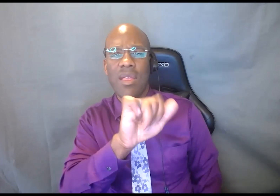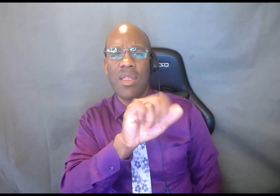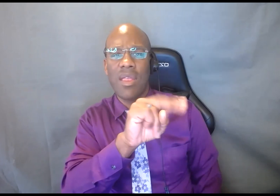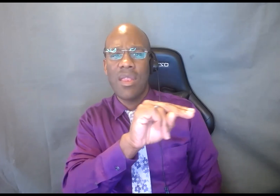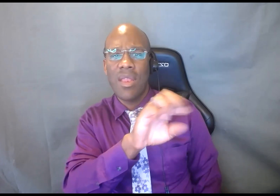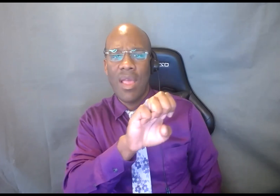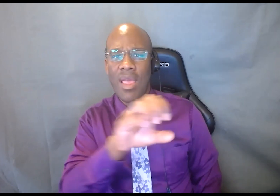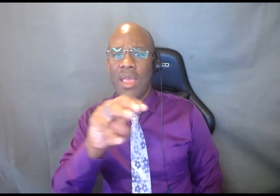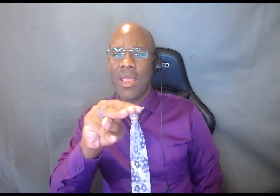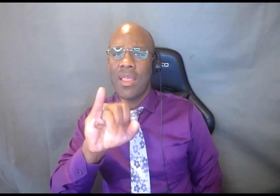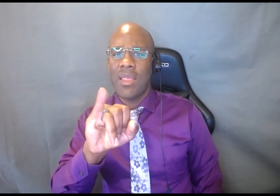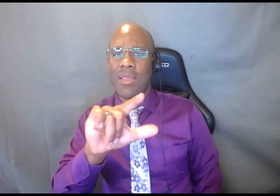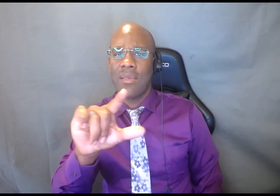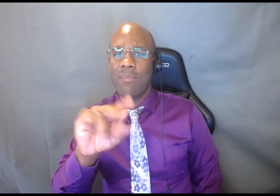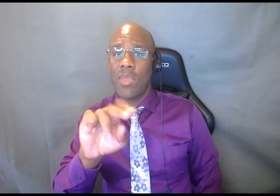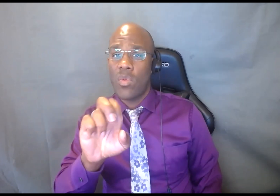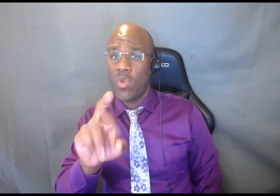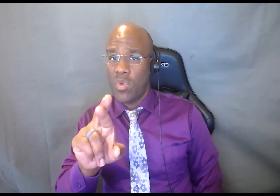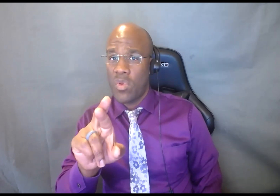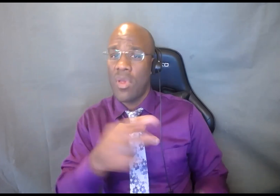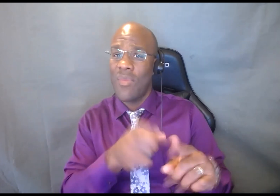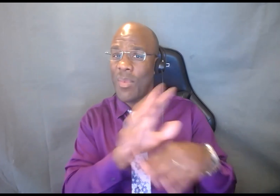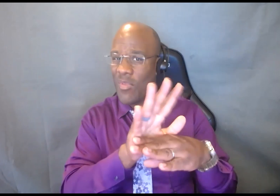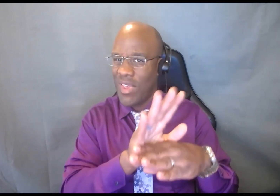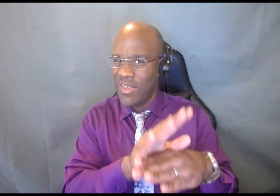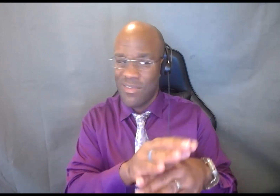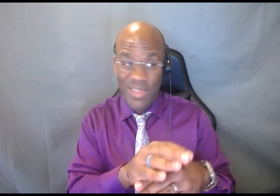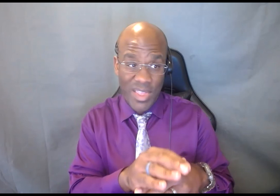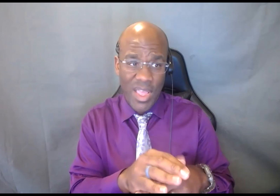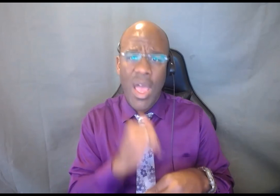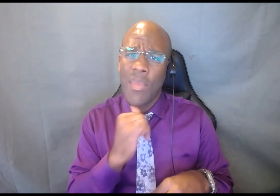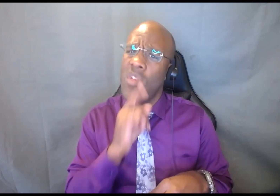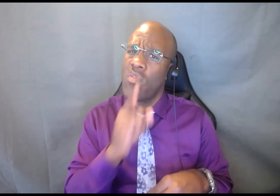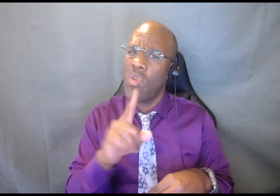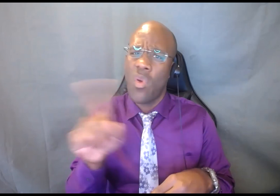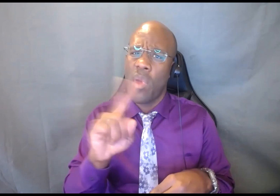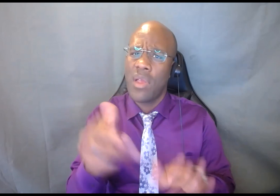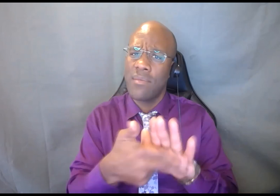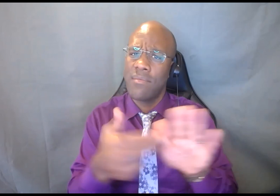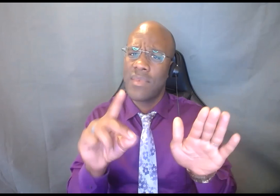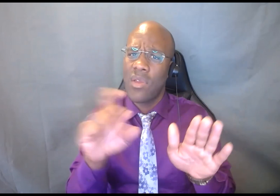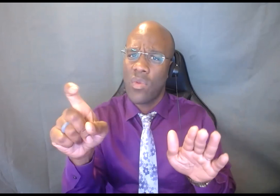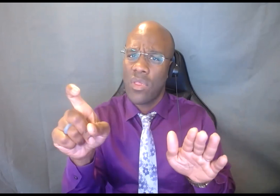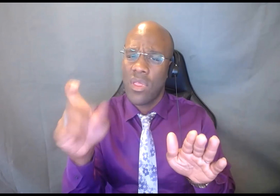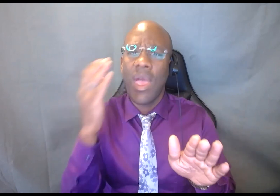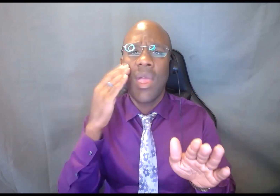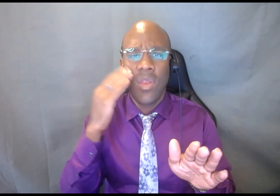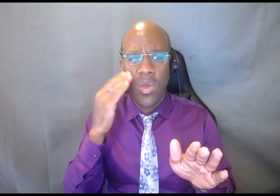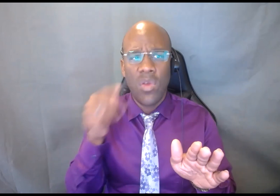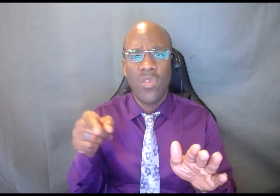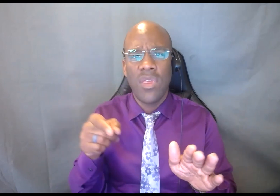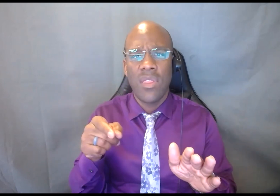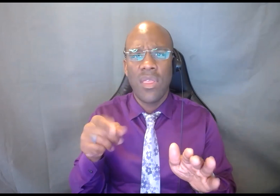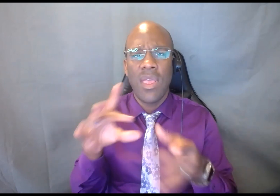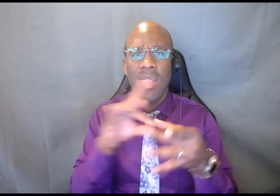friend, our Sankofa member that was on the video. So I'm not sure where she got diagnosed. I do know she's connected to the mind. Most